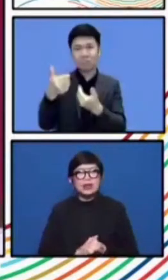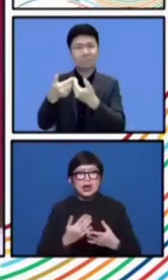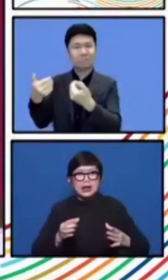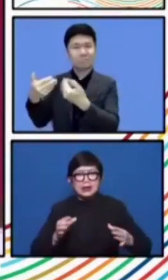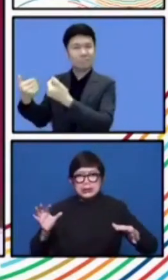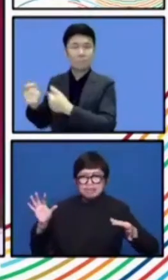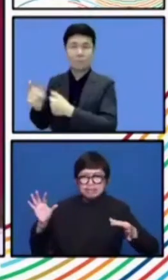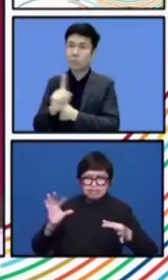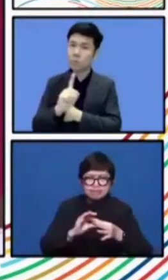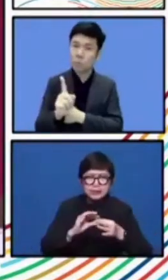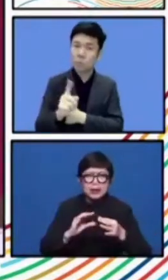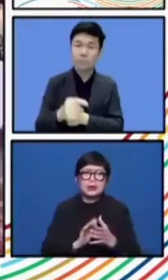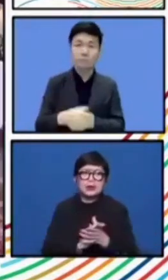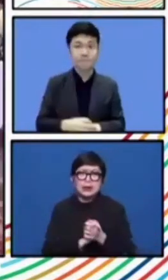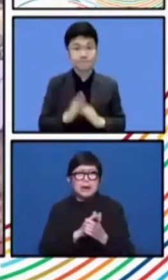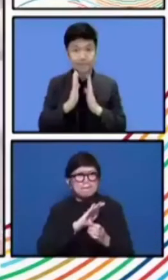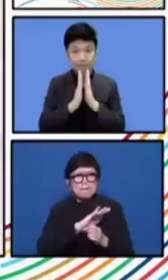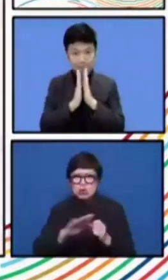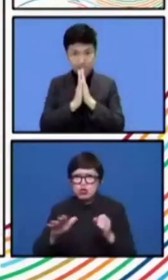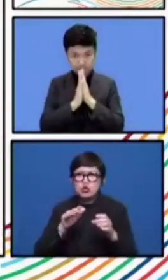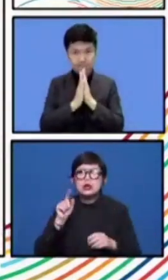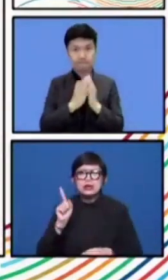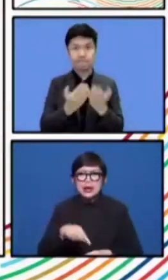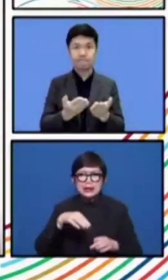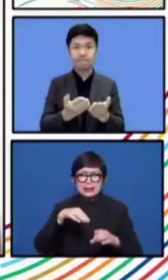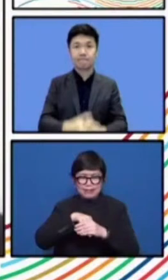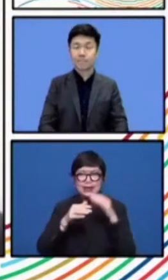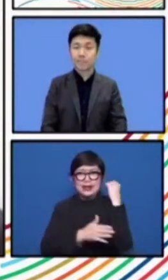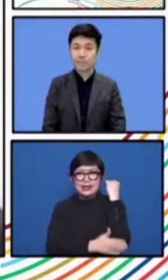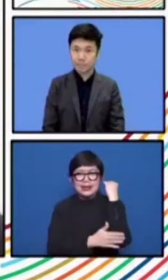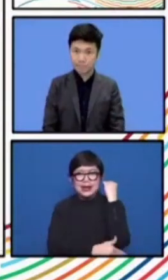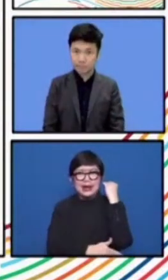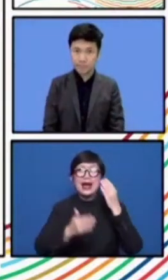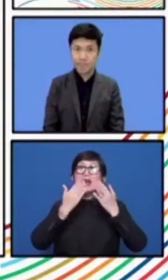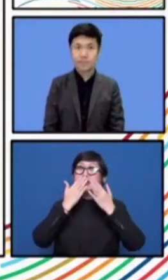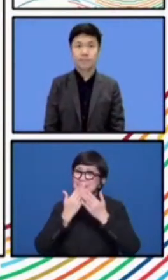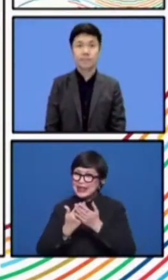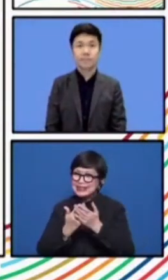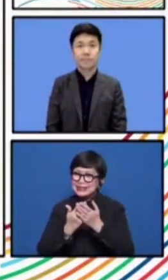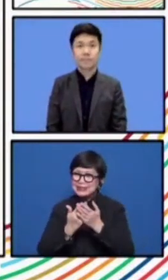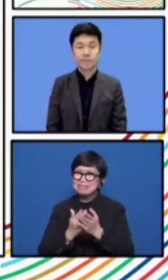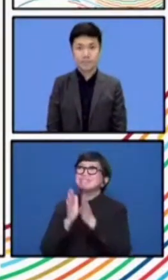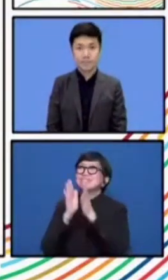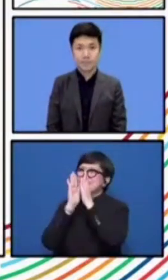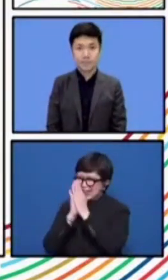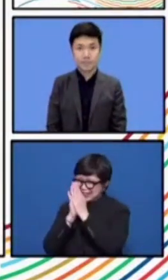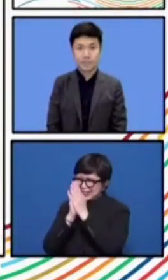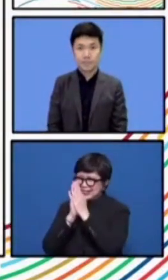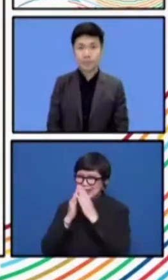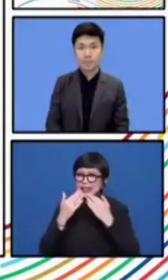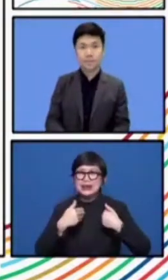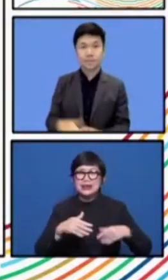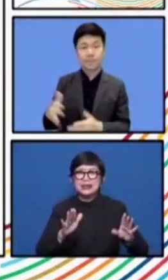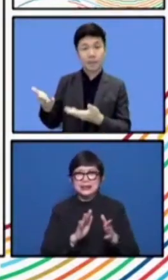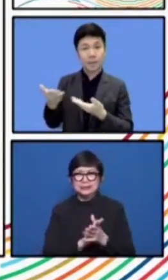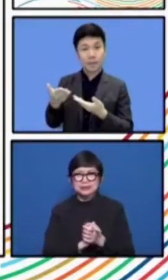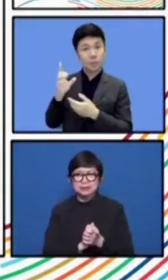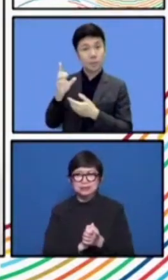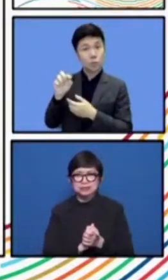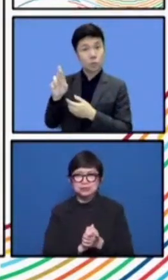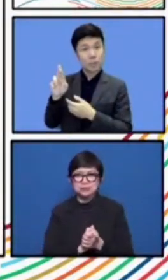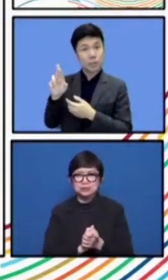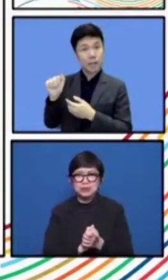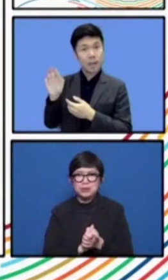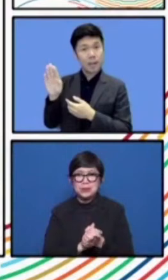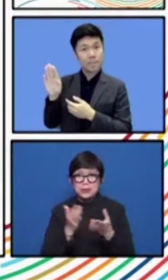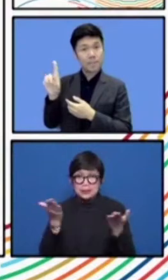very much thank you very much and now turn lastly to Dr update uh and uh doctor I've been light of the